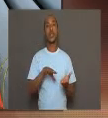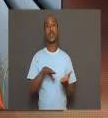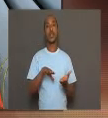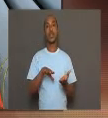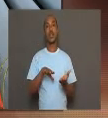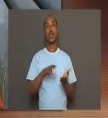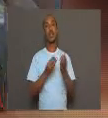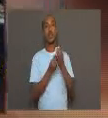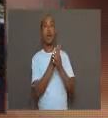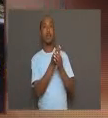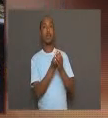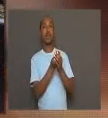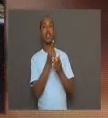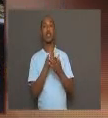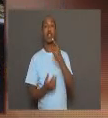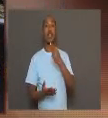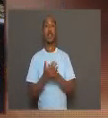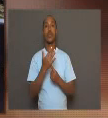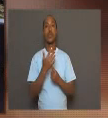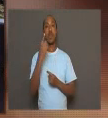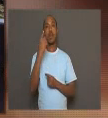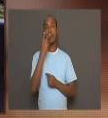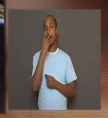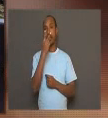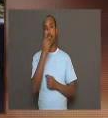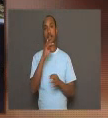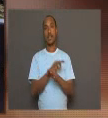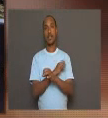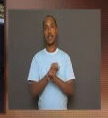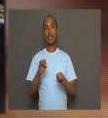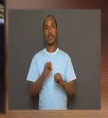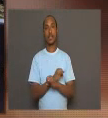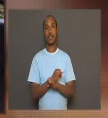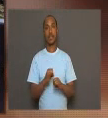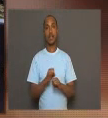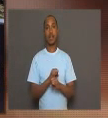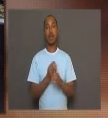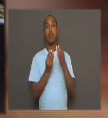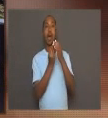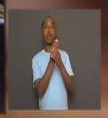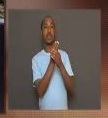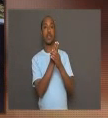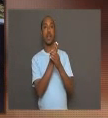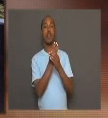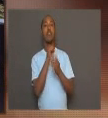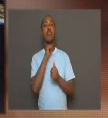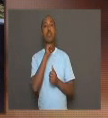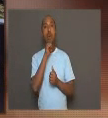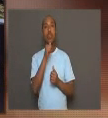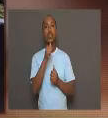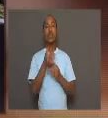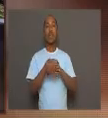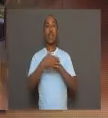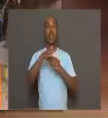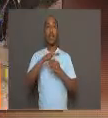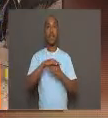pipes is an issue facing industry. When old pipes are not maintained